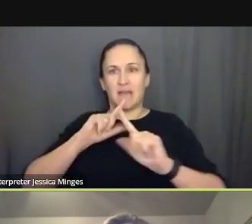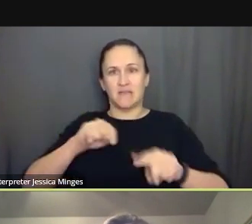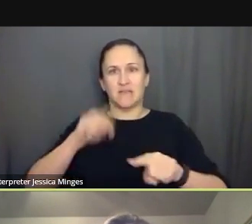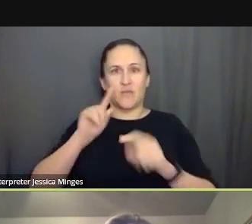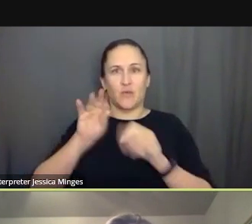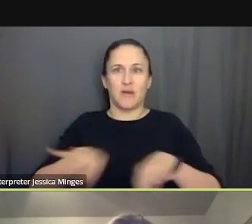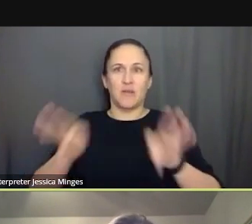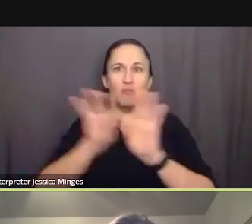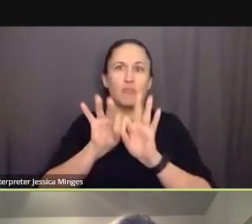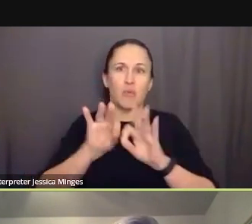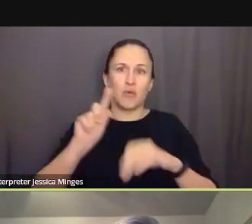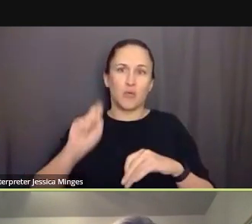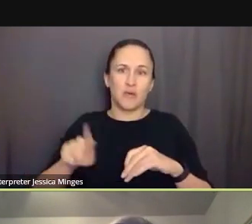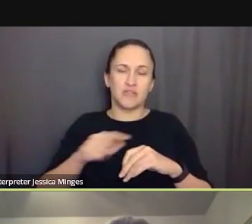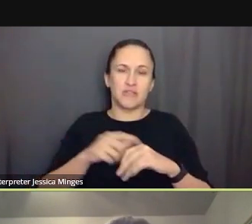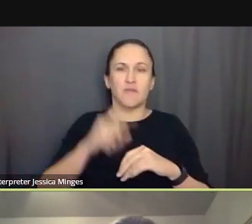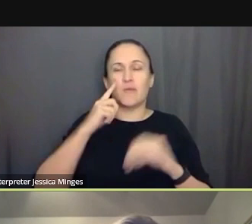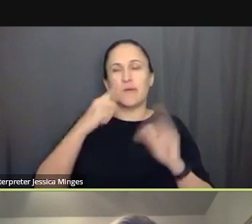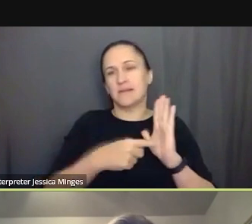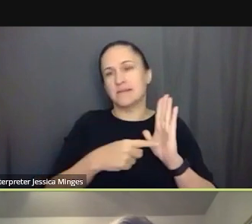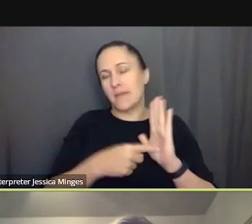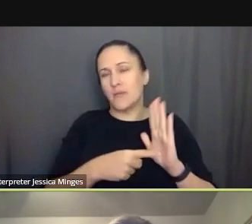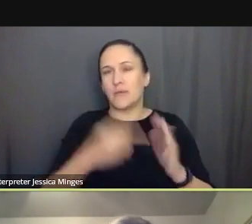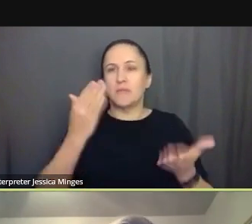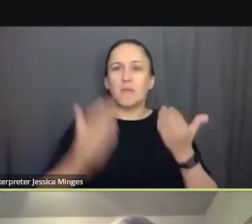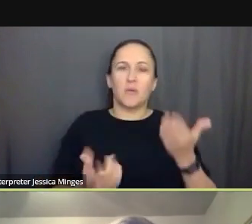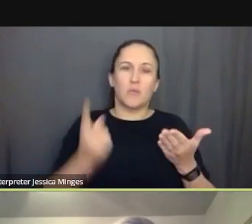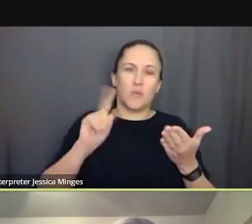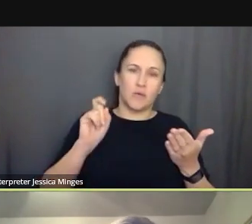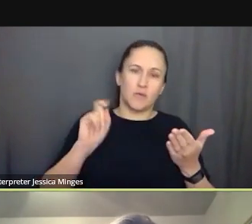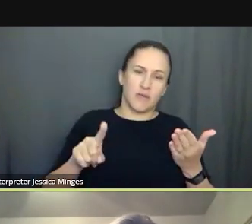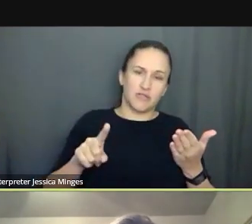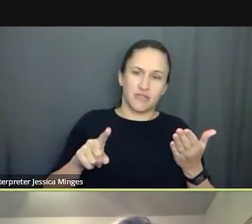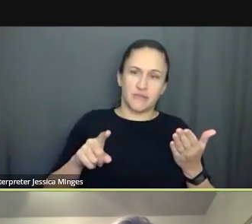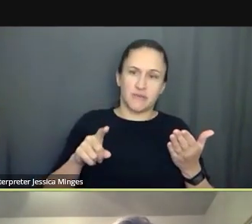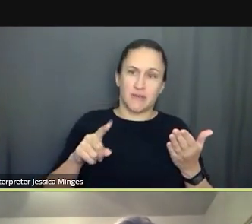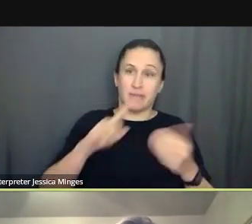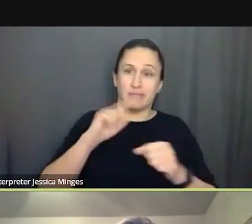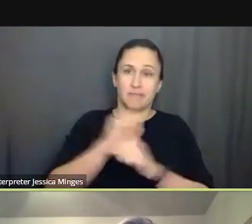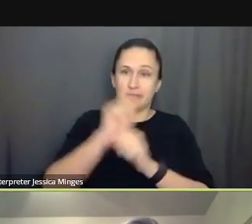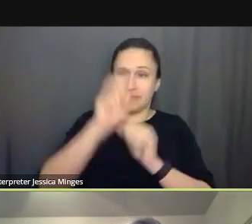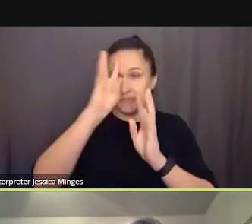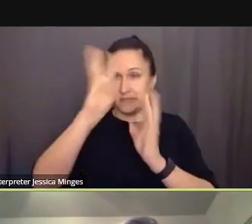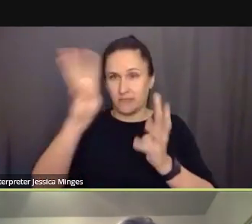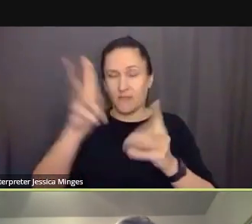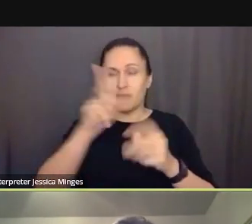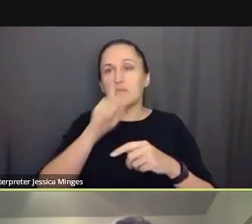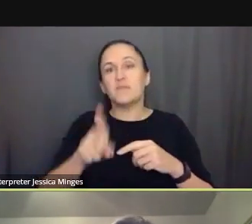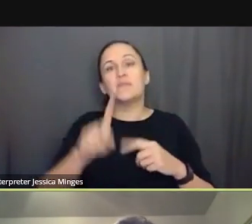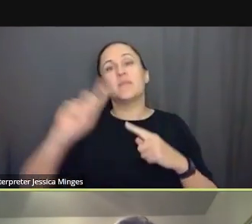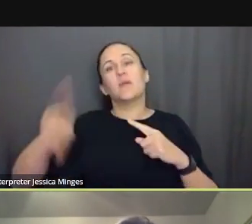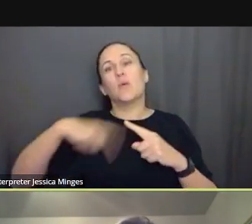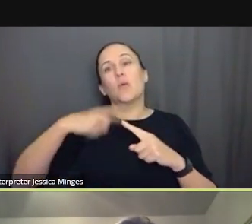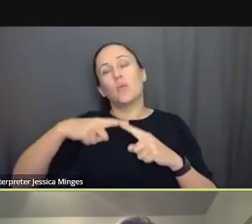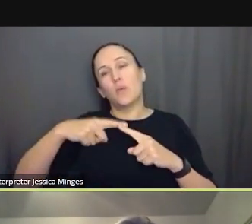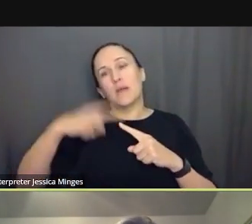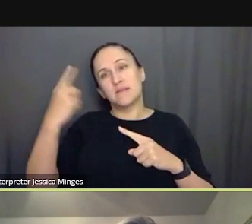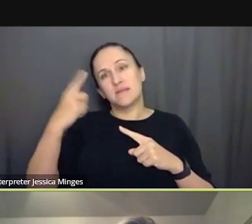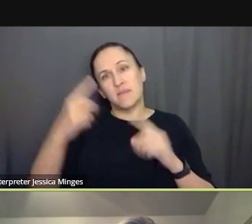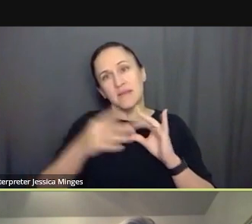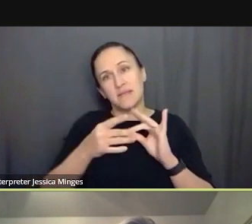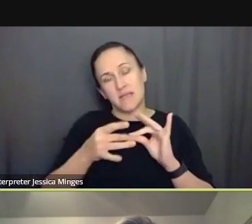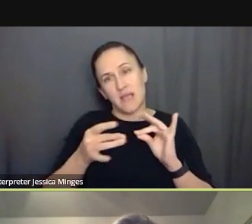questions. For example, maybe one of the questions, and I'm just literally making this up, is when somebody